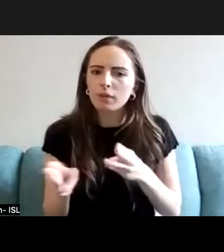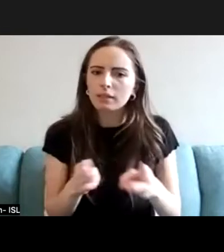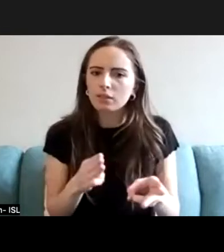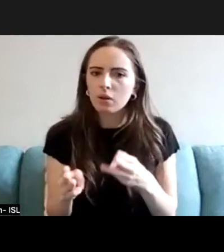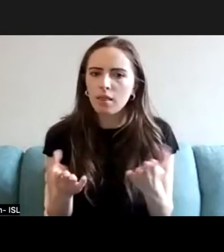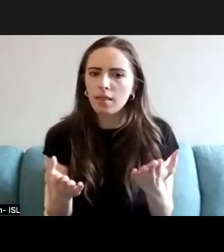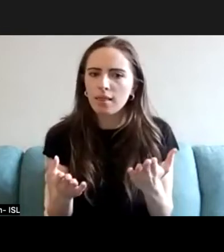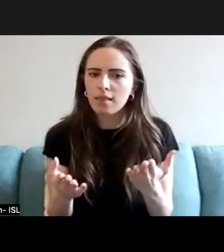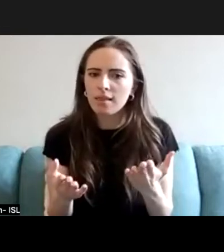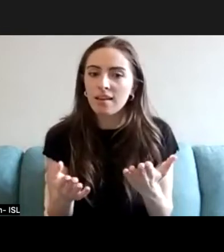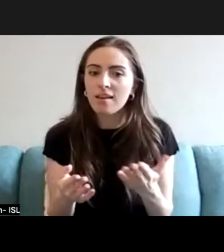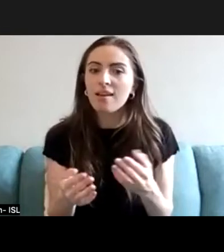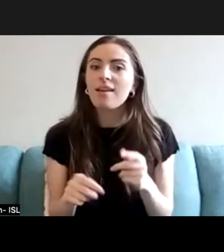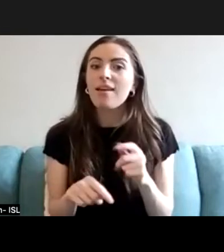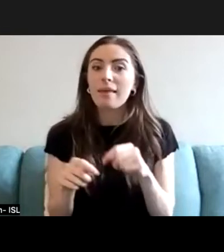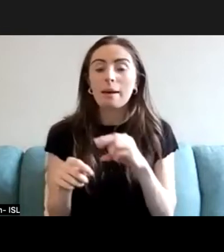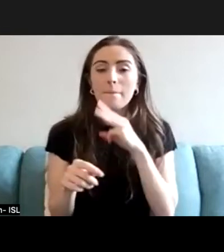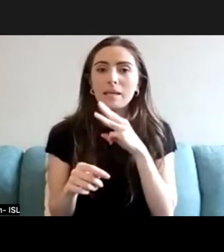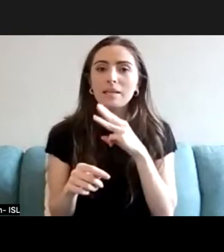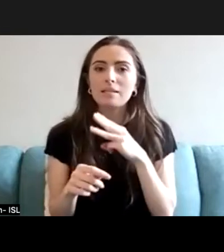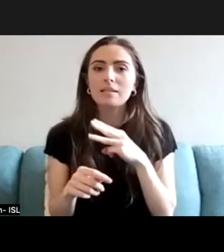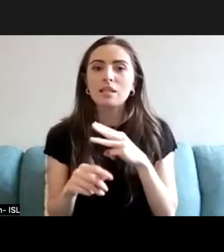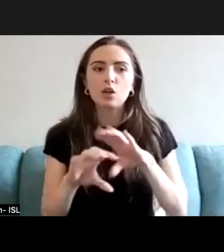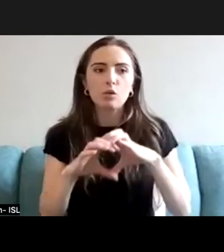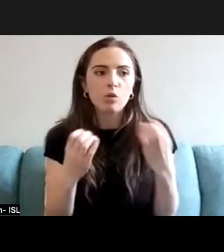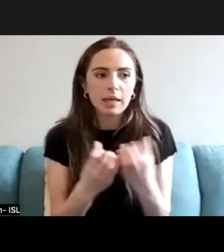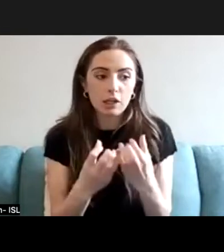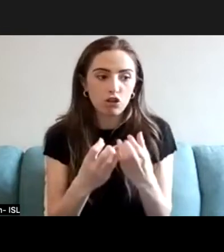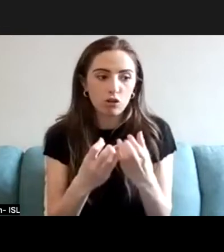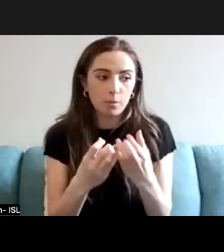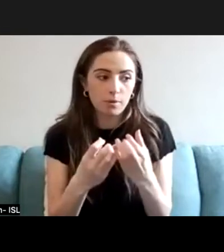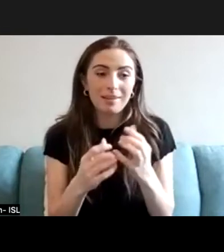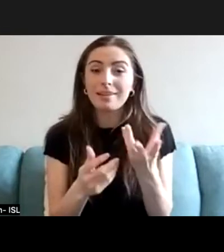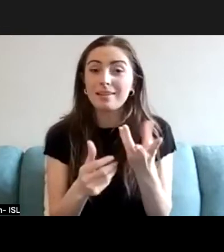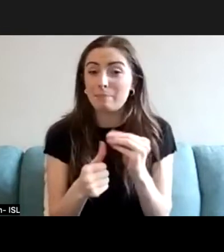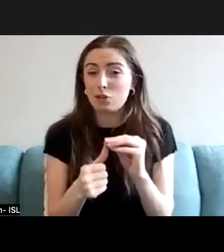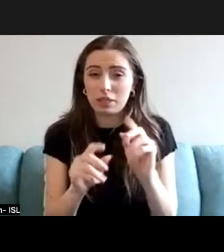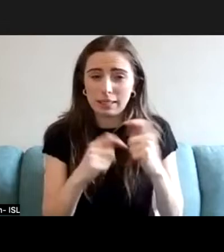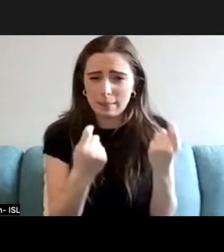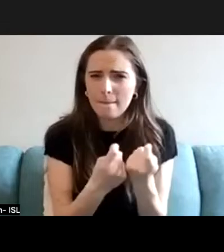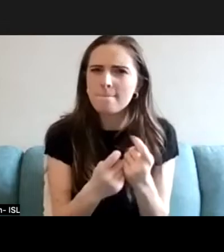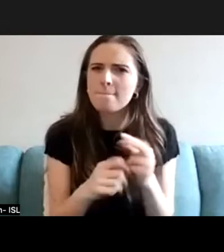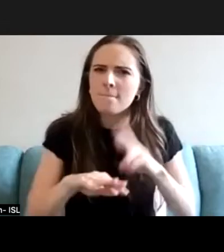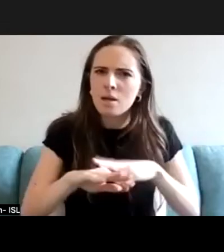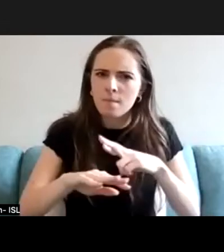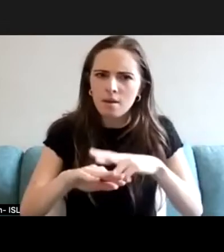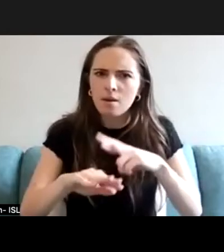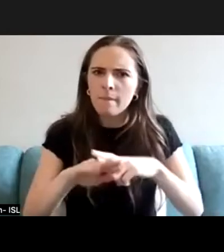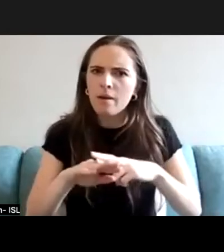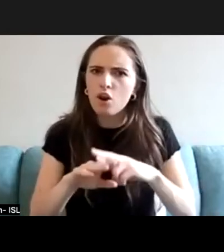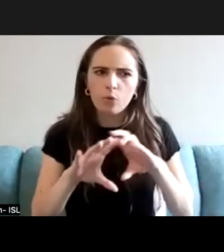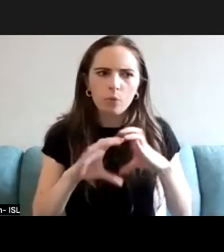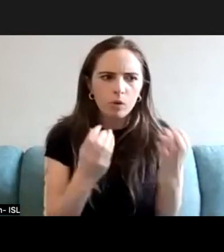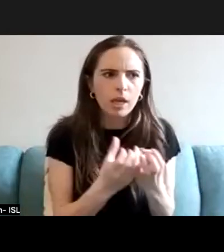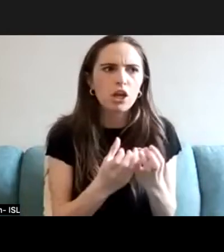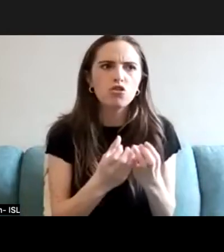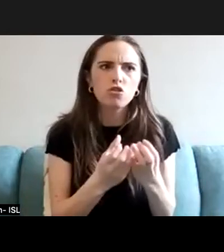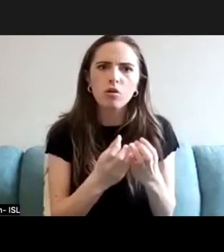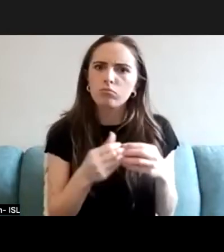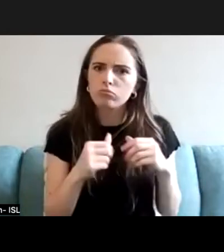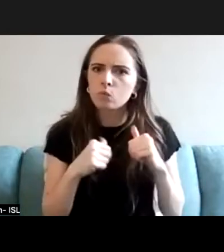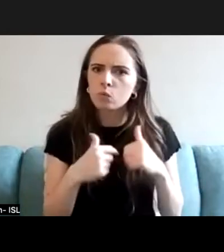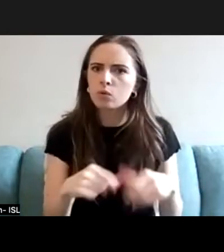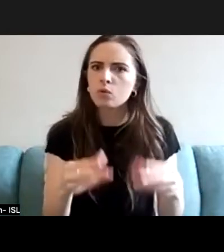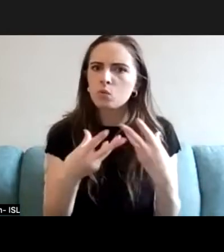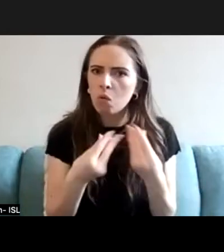more effective communication within the team. So thanks so much to Jess for that overview of kind of the key design elements, and